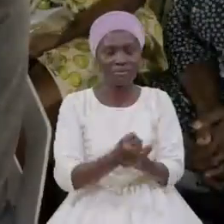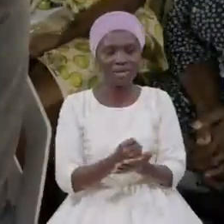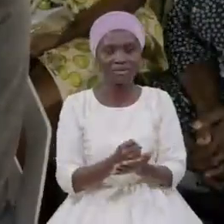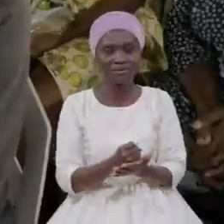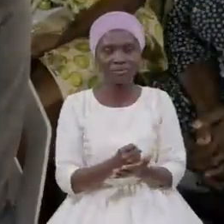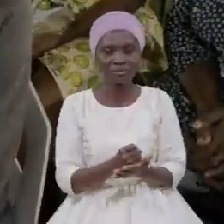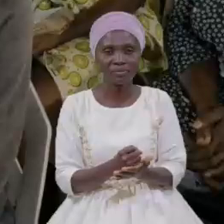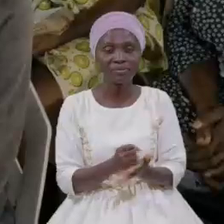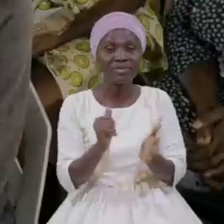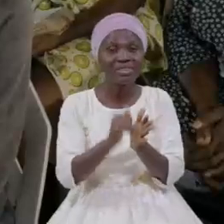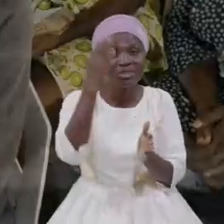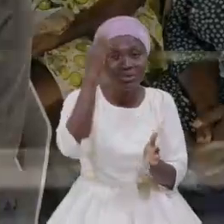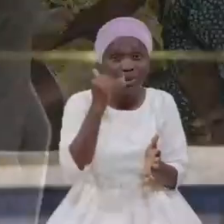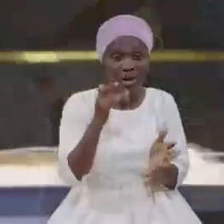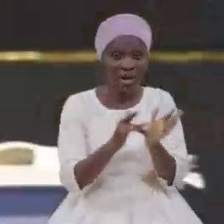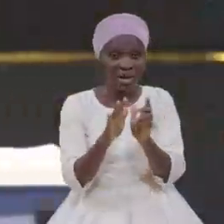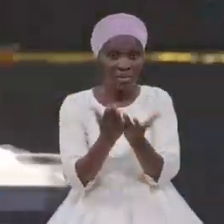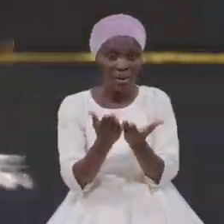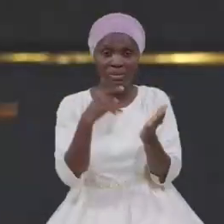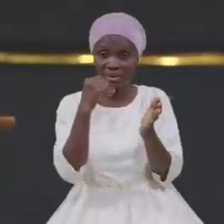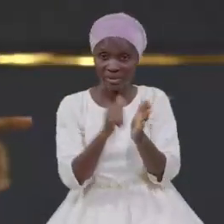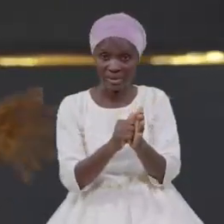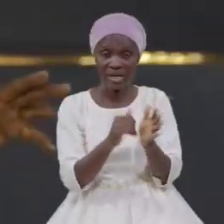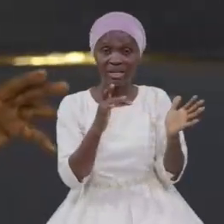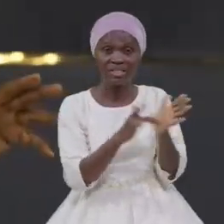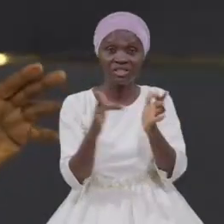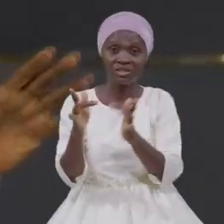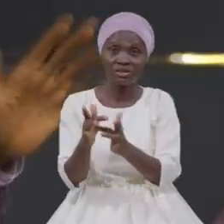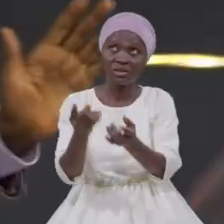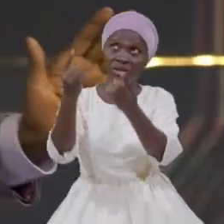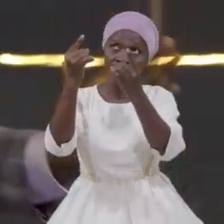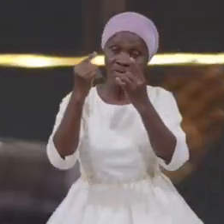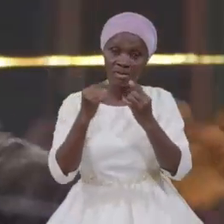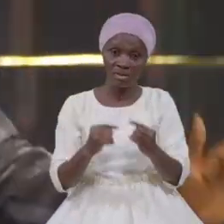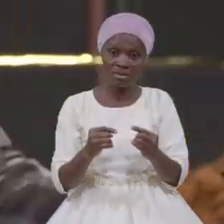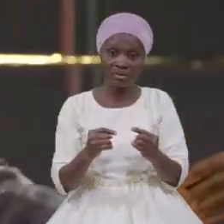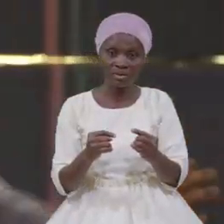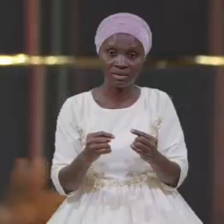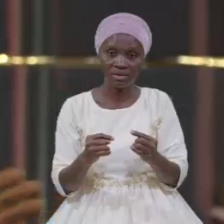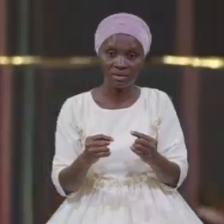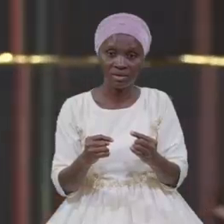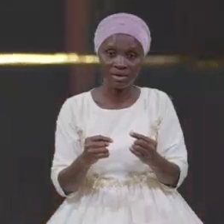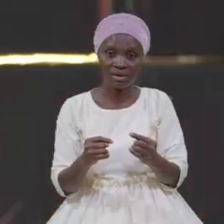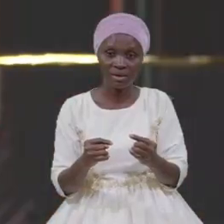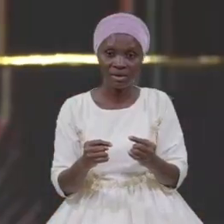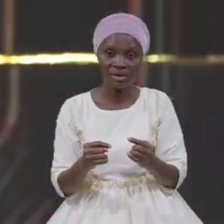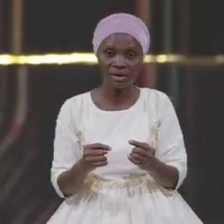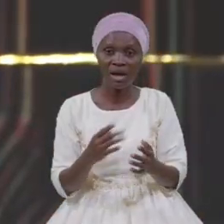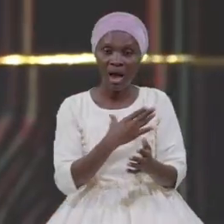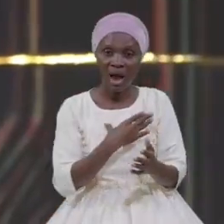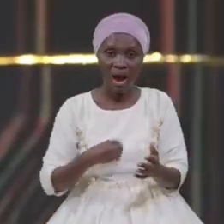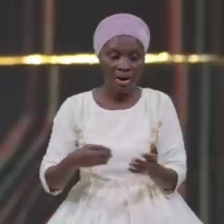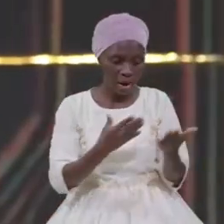That's why the Bible says that Jesus came that may bring many sons to